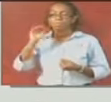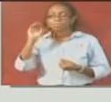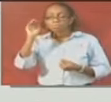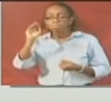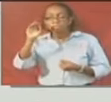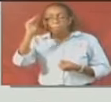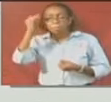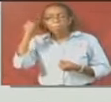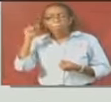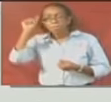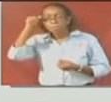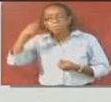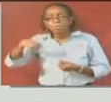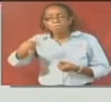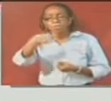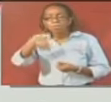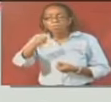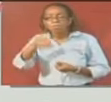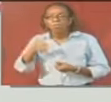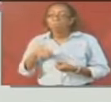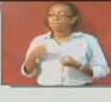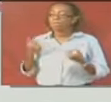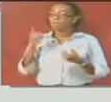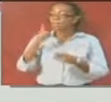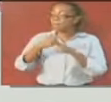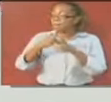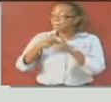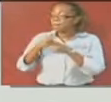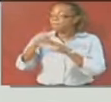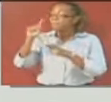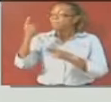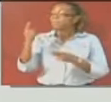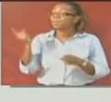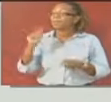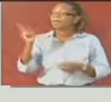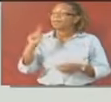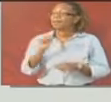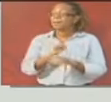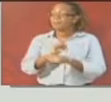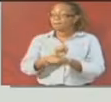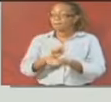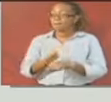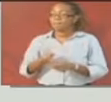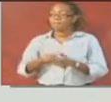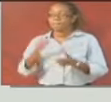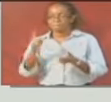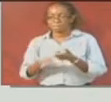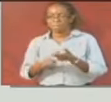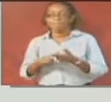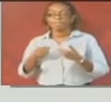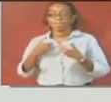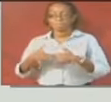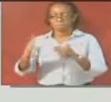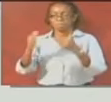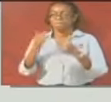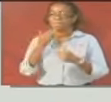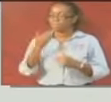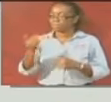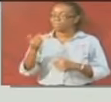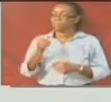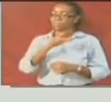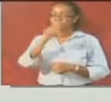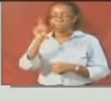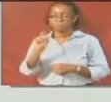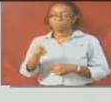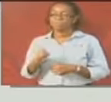to begin by stating your name and your media house before you put forward your questions to our panelists. Please remember no more